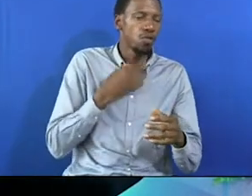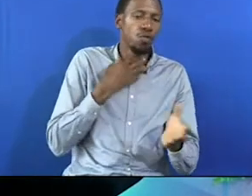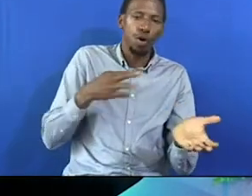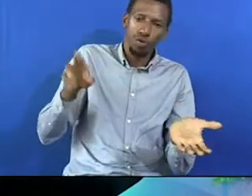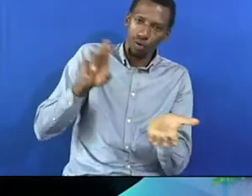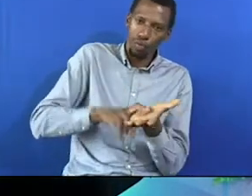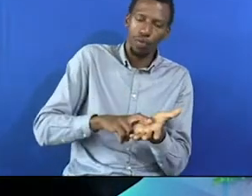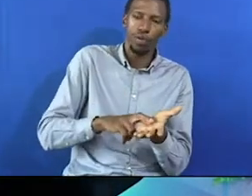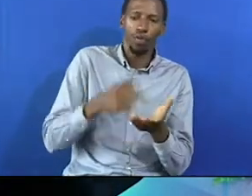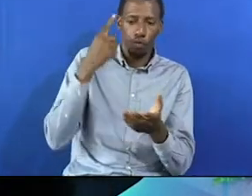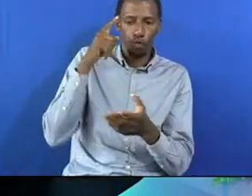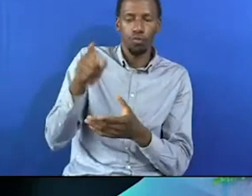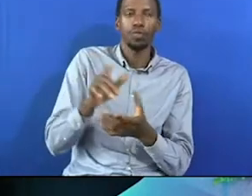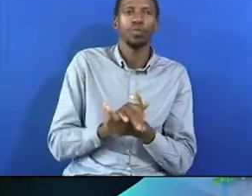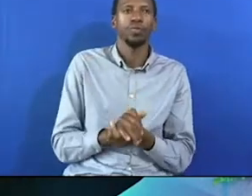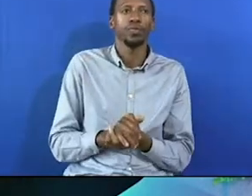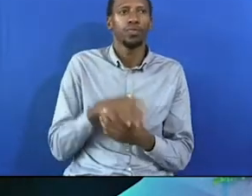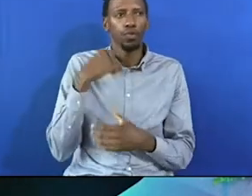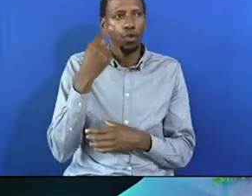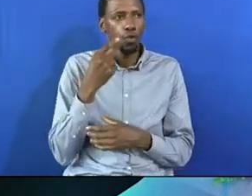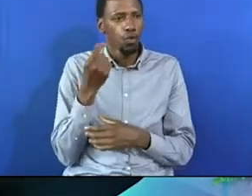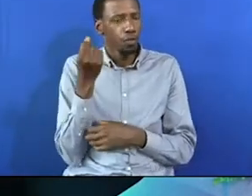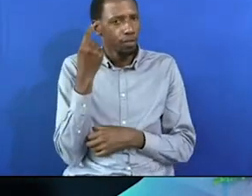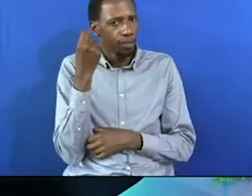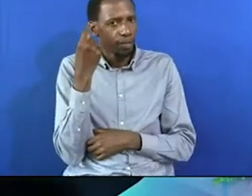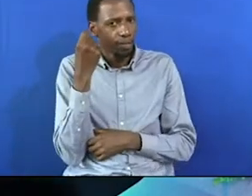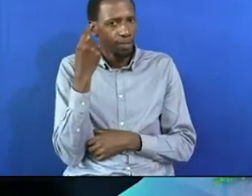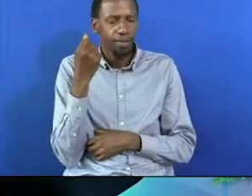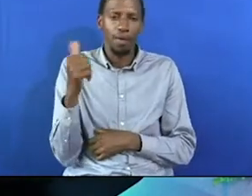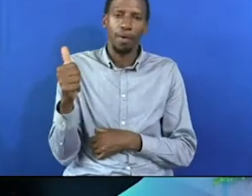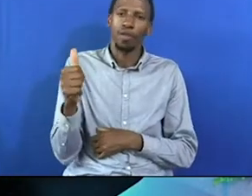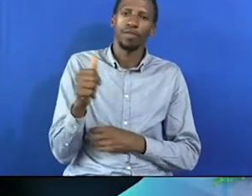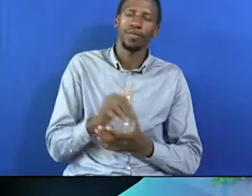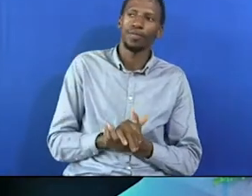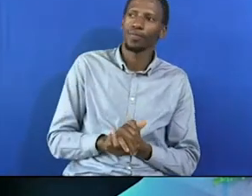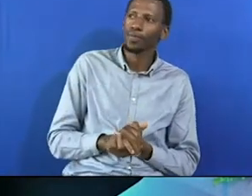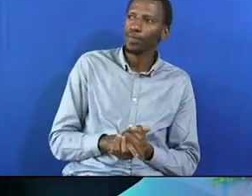kind of people. Are we together? Who are taking time to process it in mother tongue?